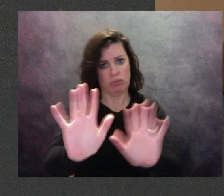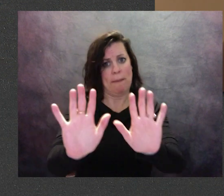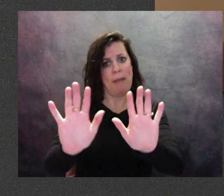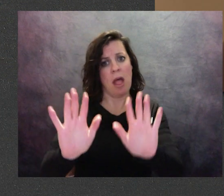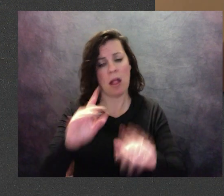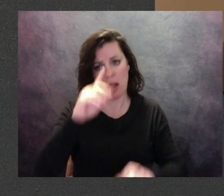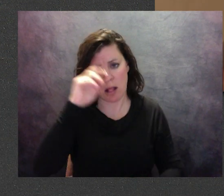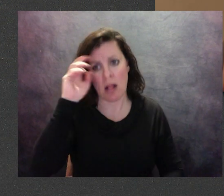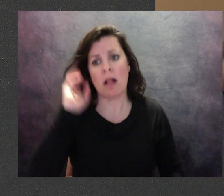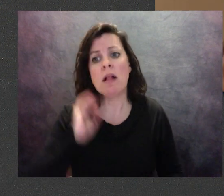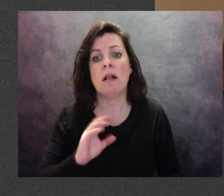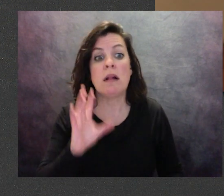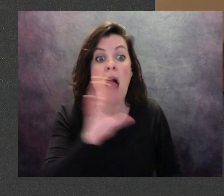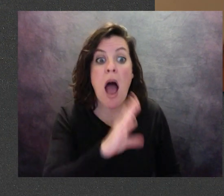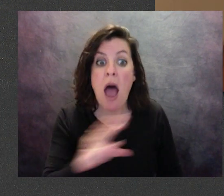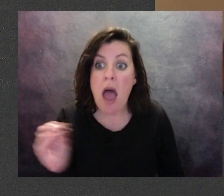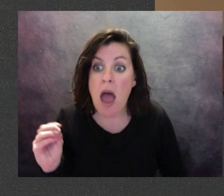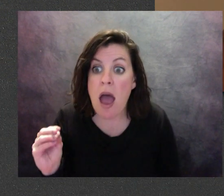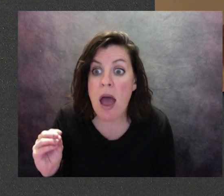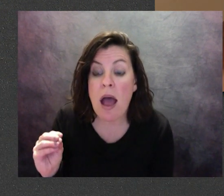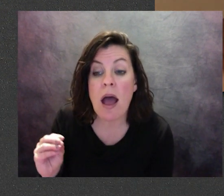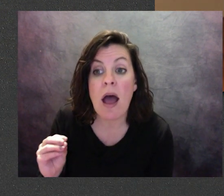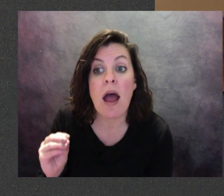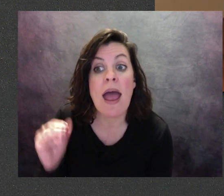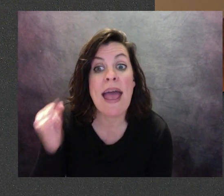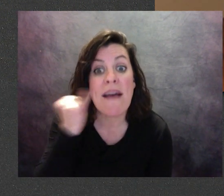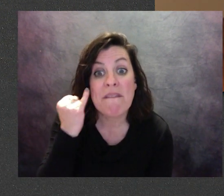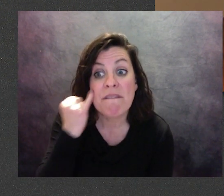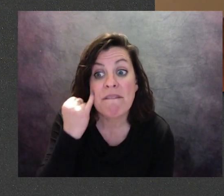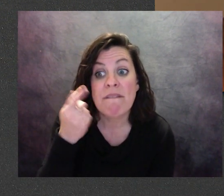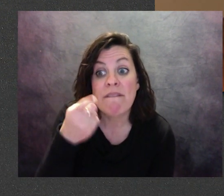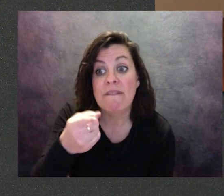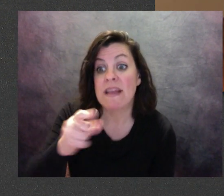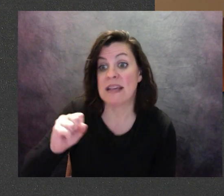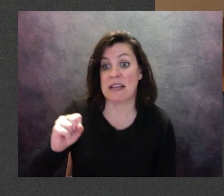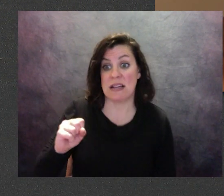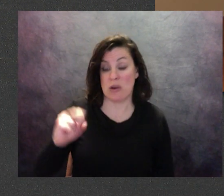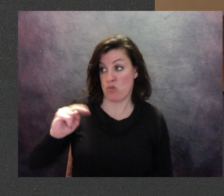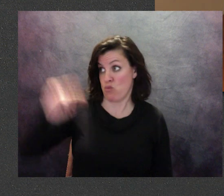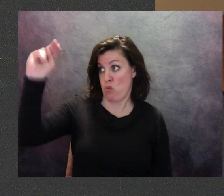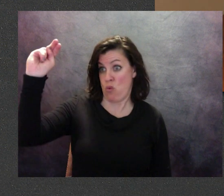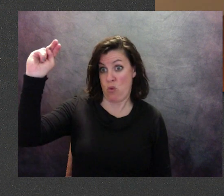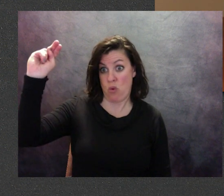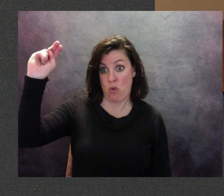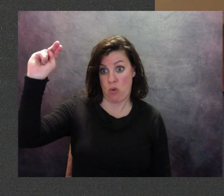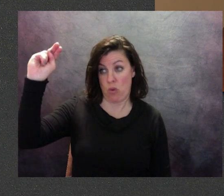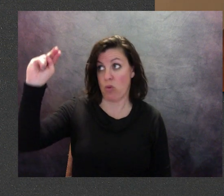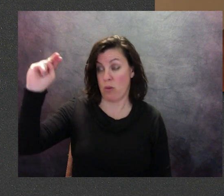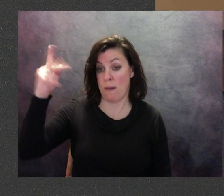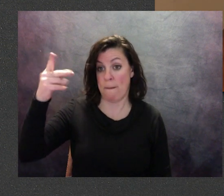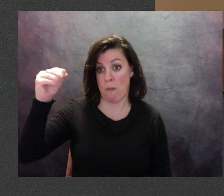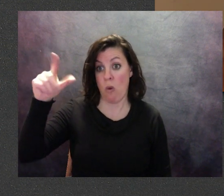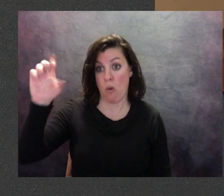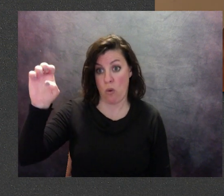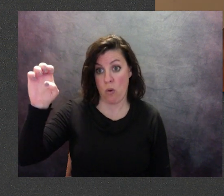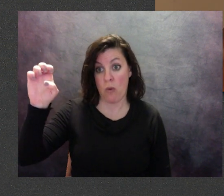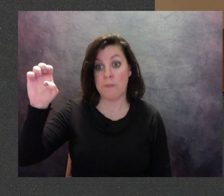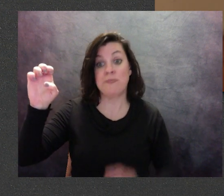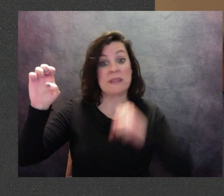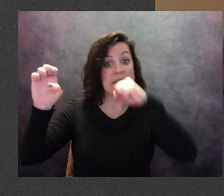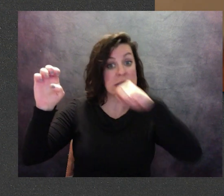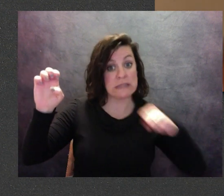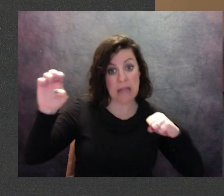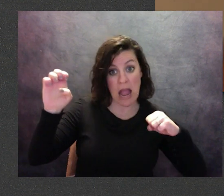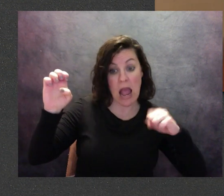Repel. And if you put the north pole of one